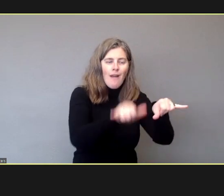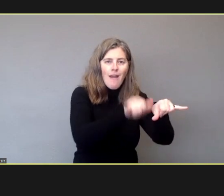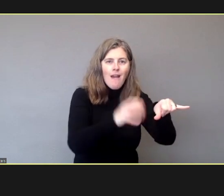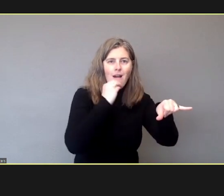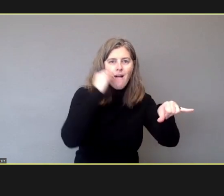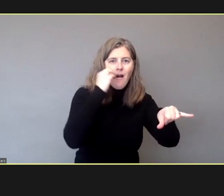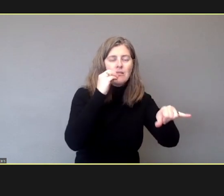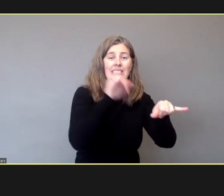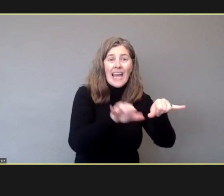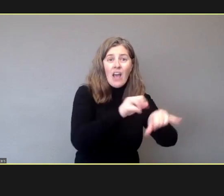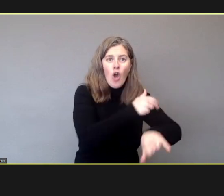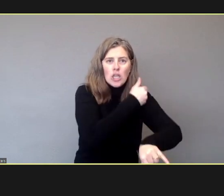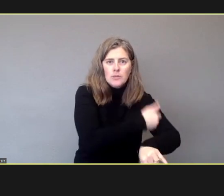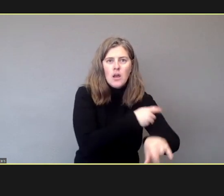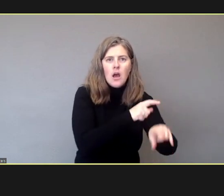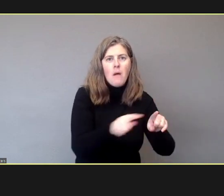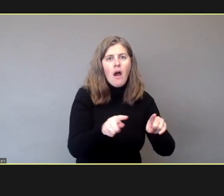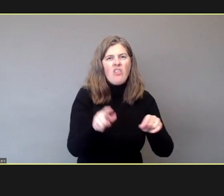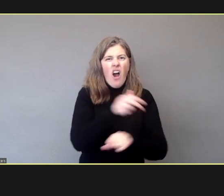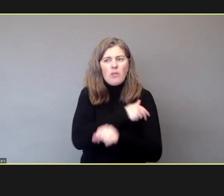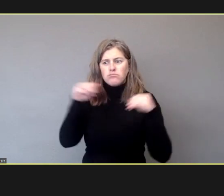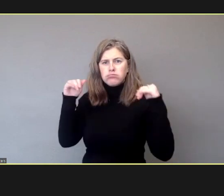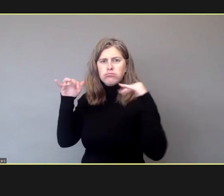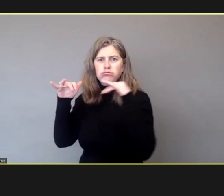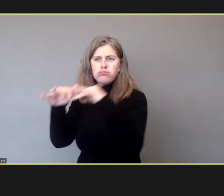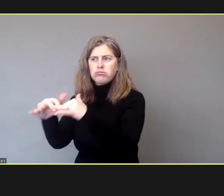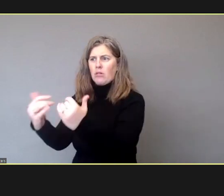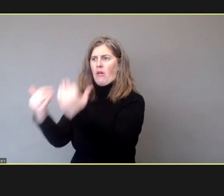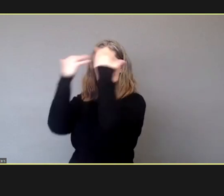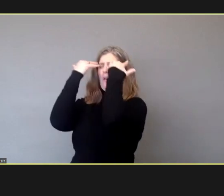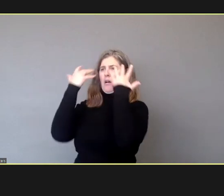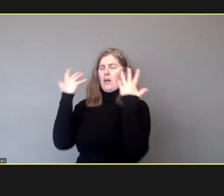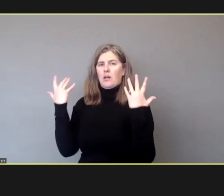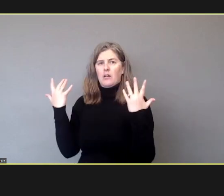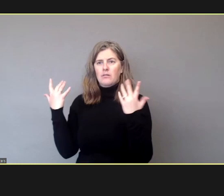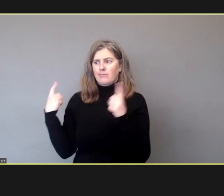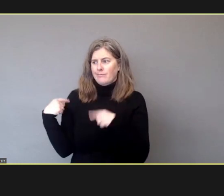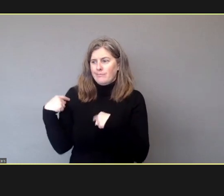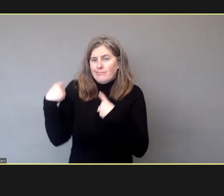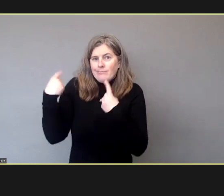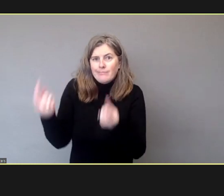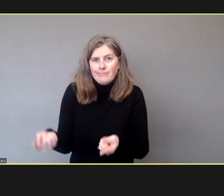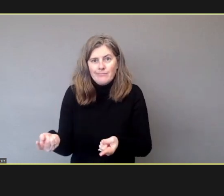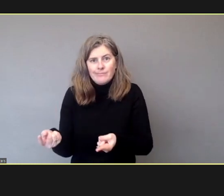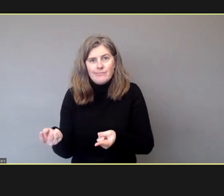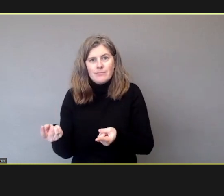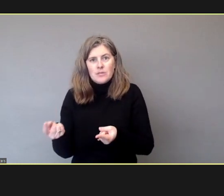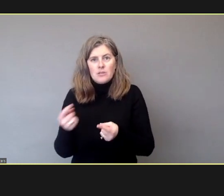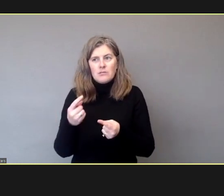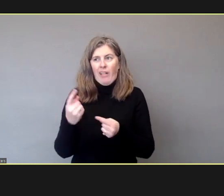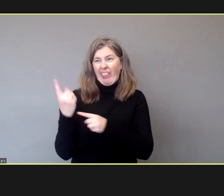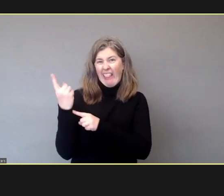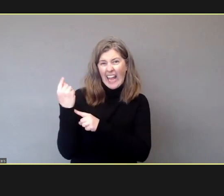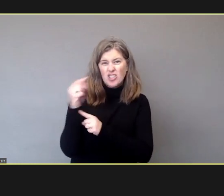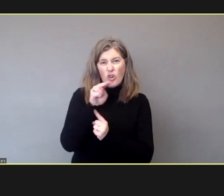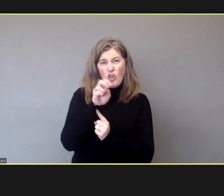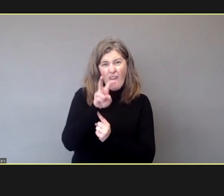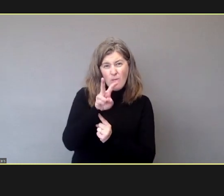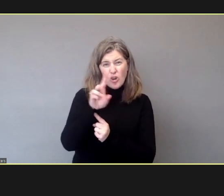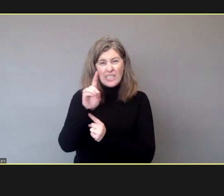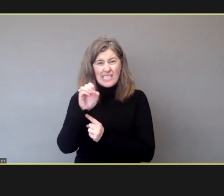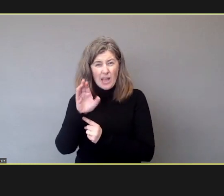they're flooded. I mean, they've been swamped. And unlike the last round in November, December of